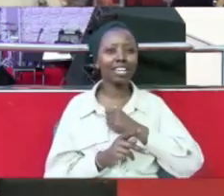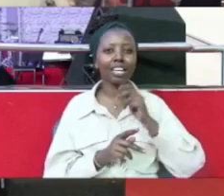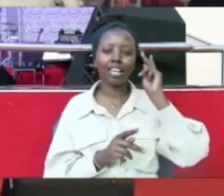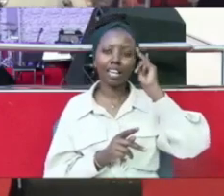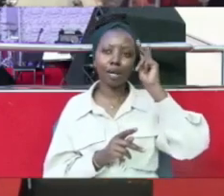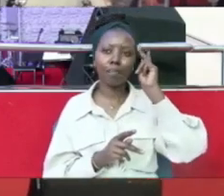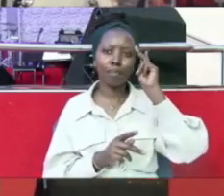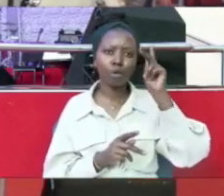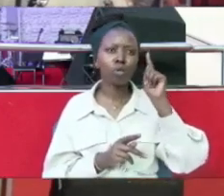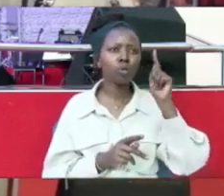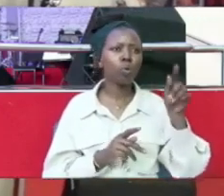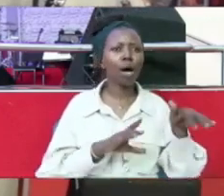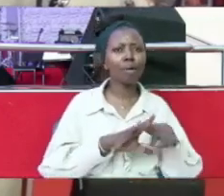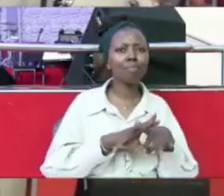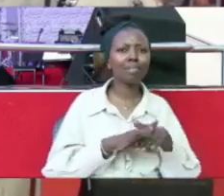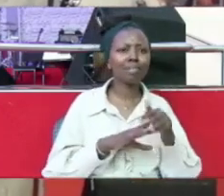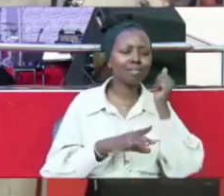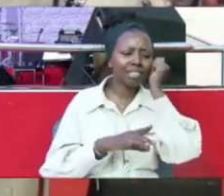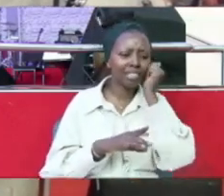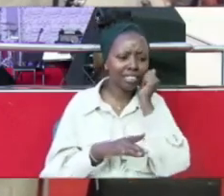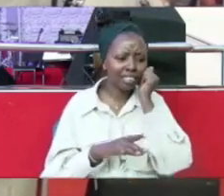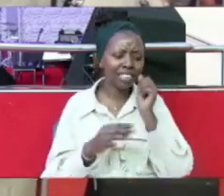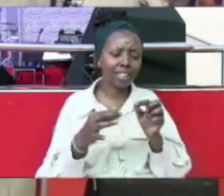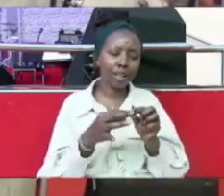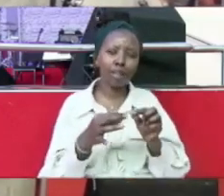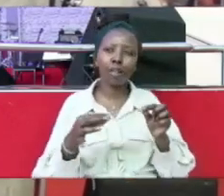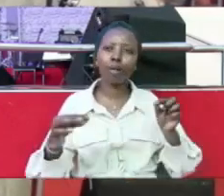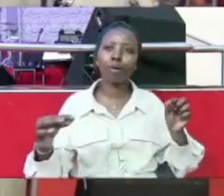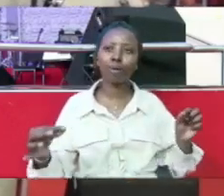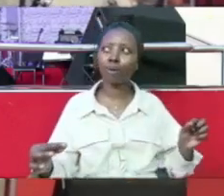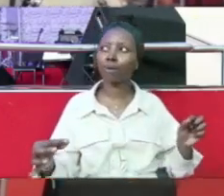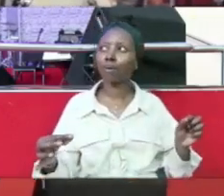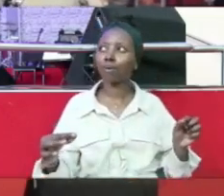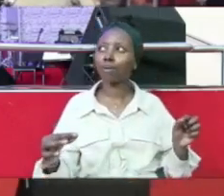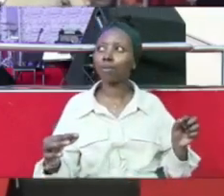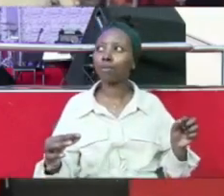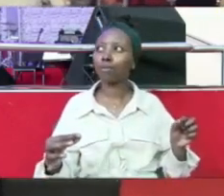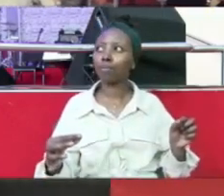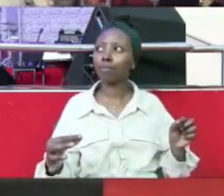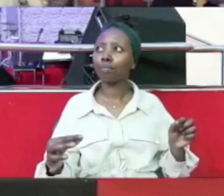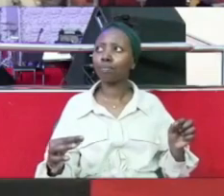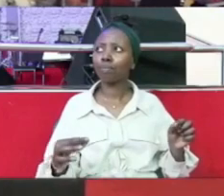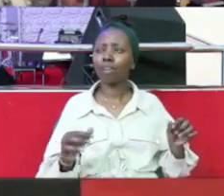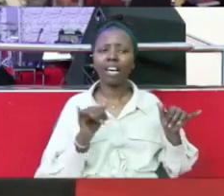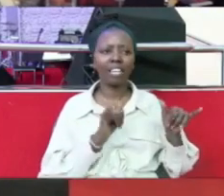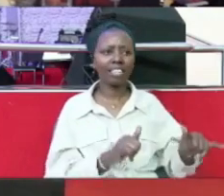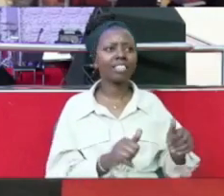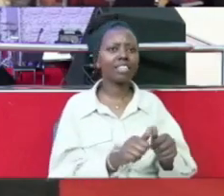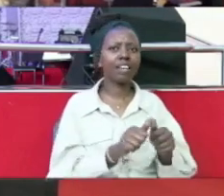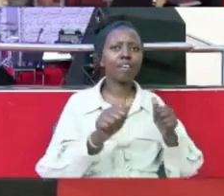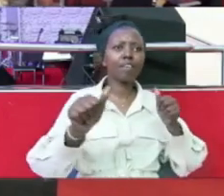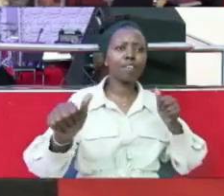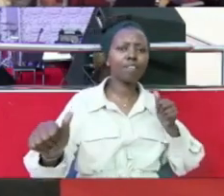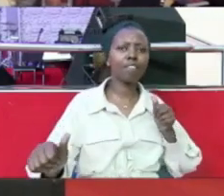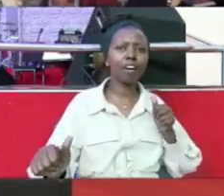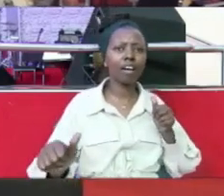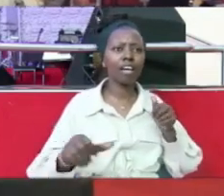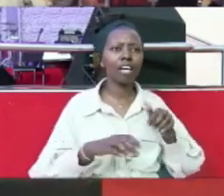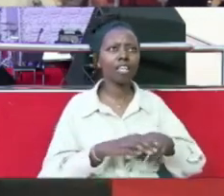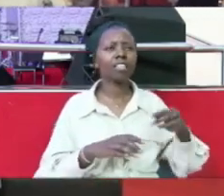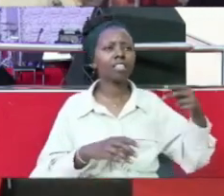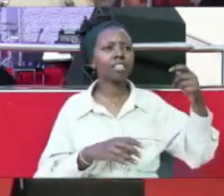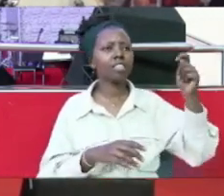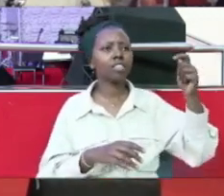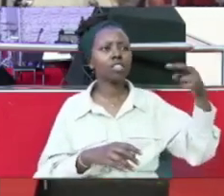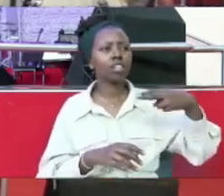was sick for quite some time. Mmoja wetu akawa amegojeka kwa muda. And they were staying far because they were in Dogoto. Alikuwa nakaa mbali. But we gave